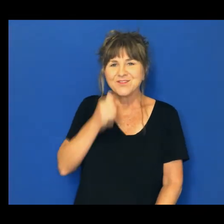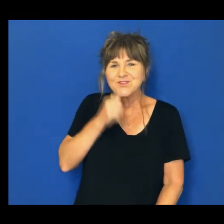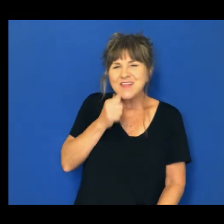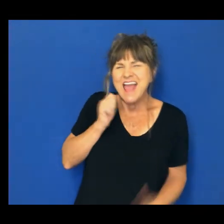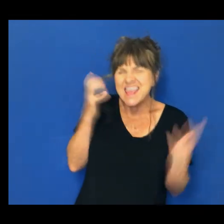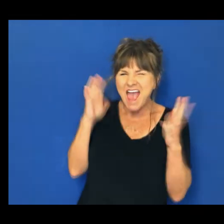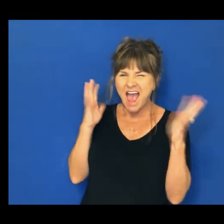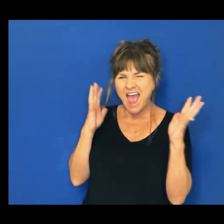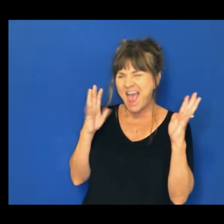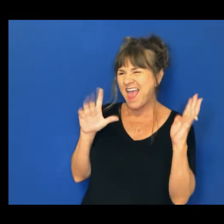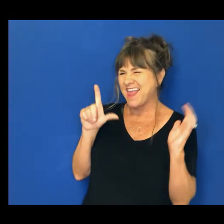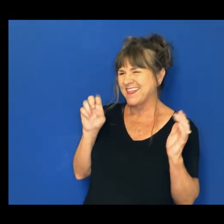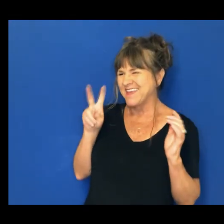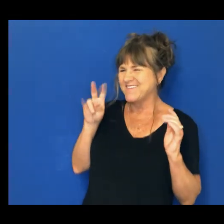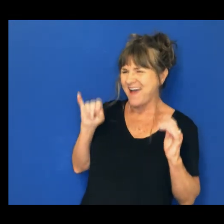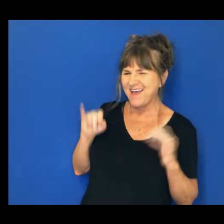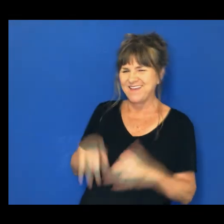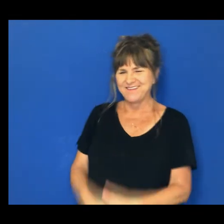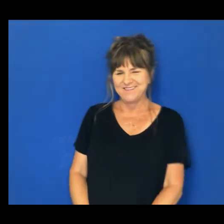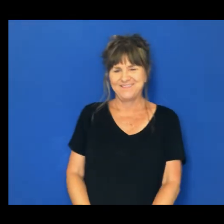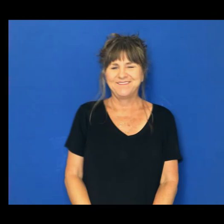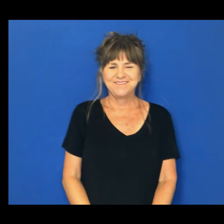Yeah, Levi!